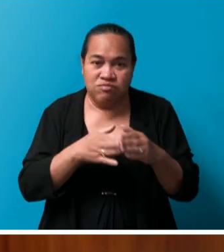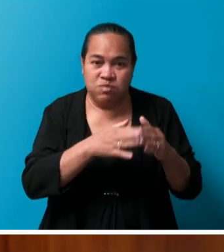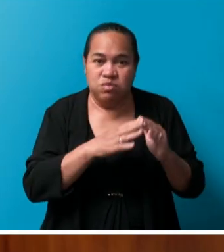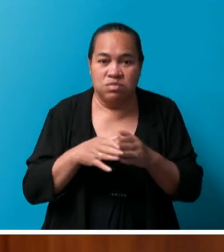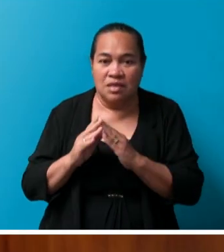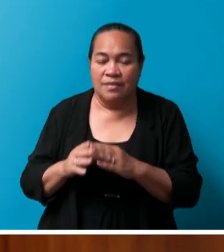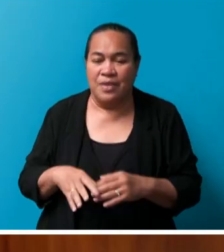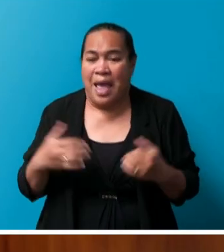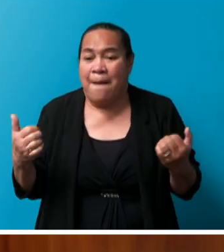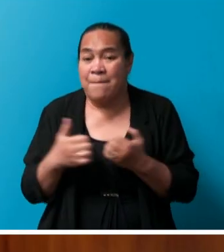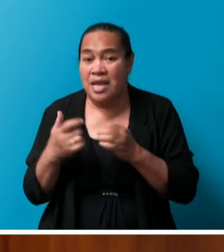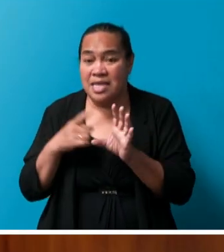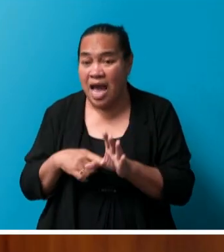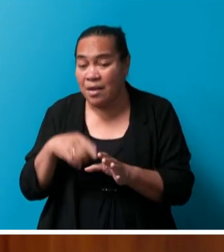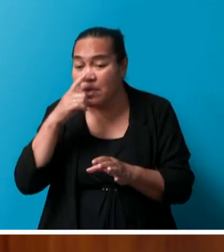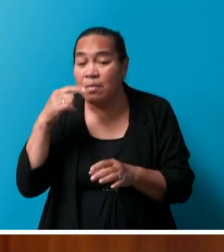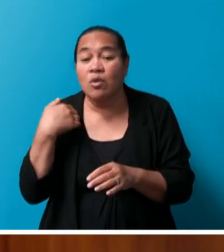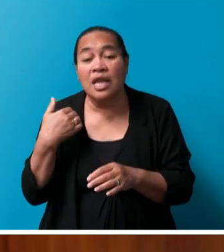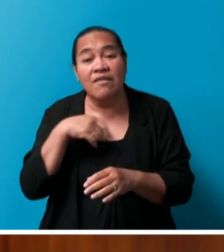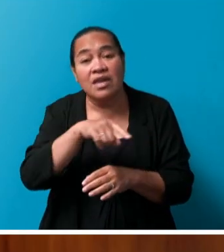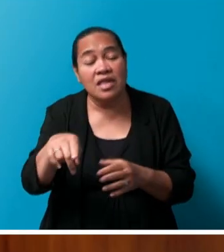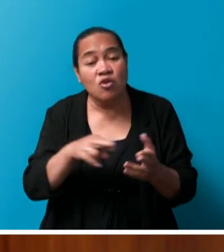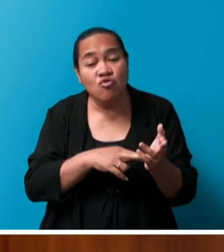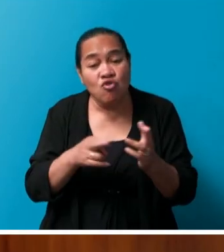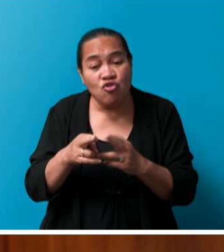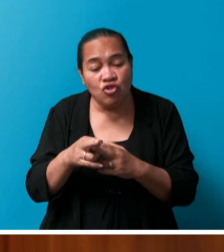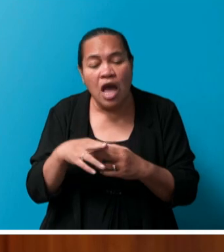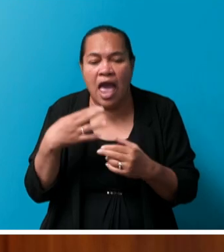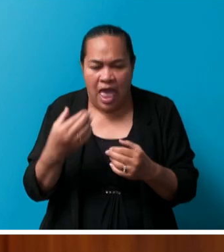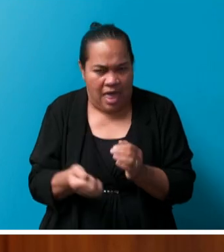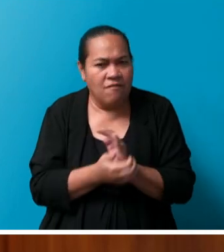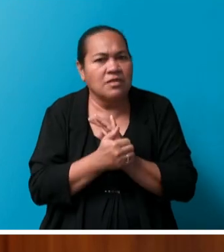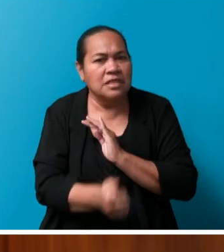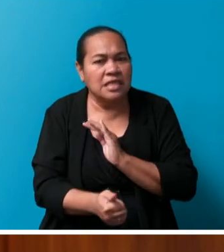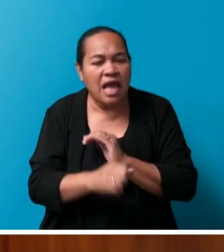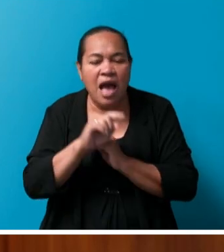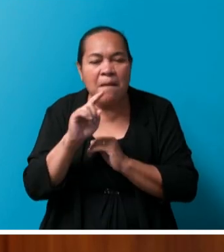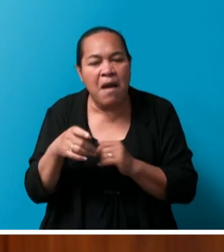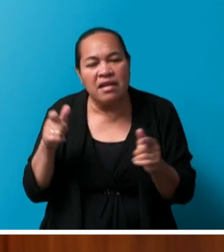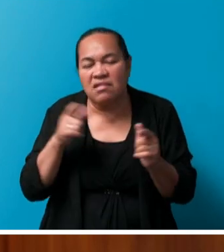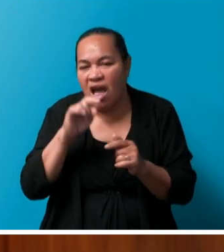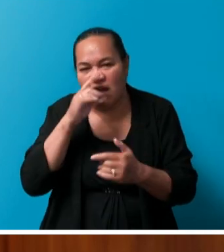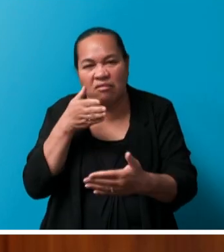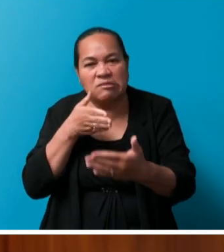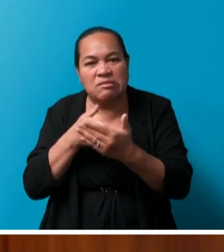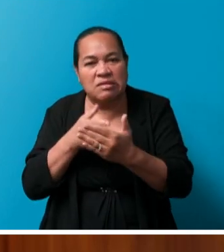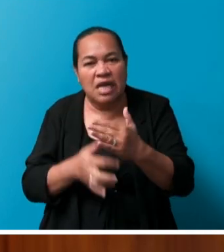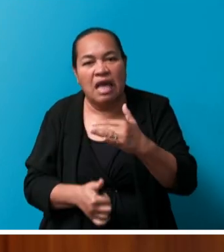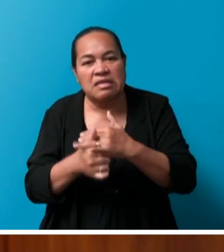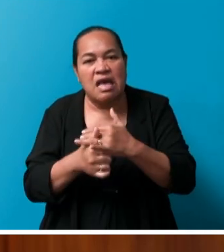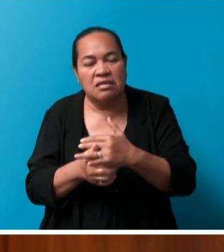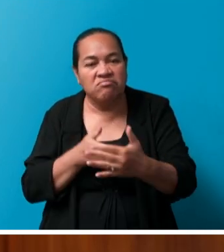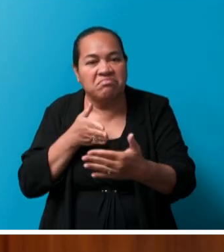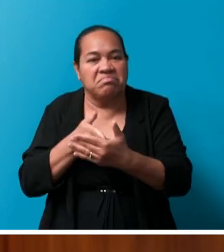Many young people in rural areas possess enormous potential, but often lack access to resources and